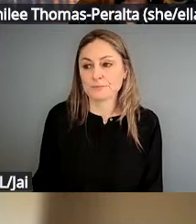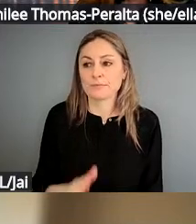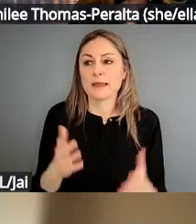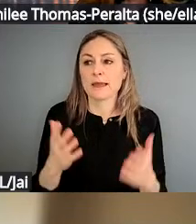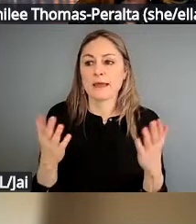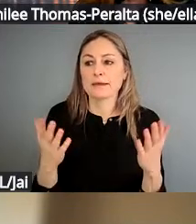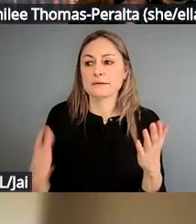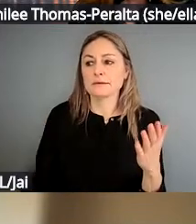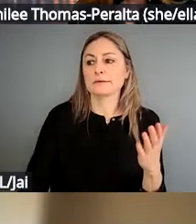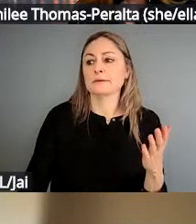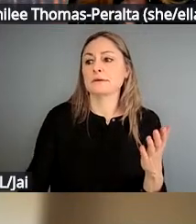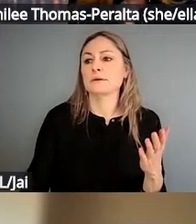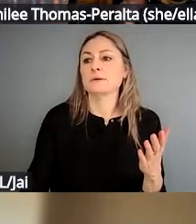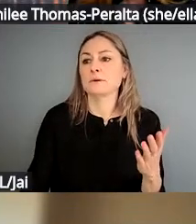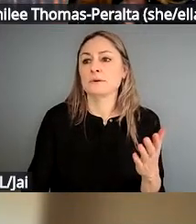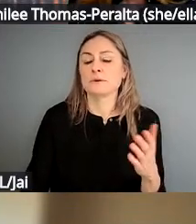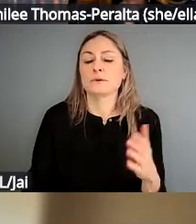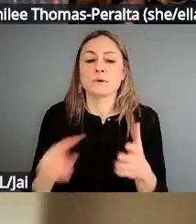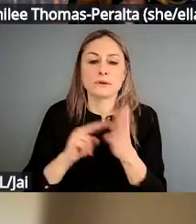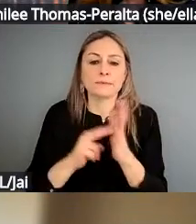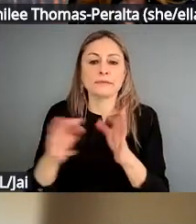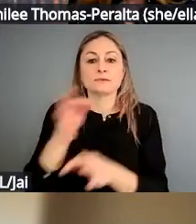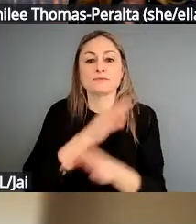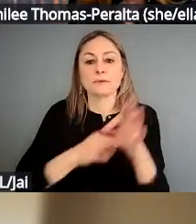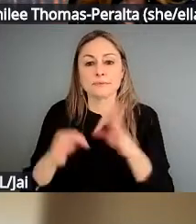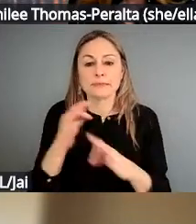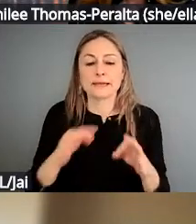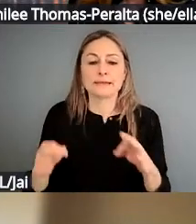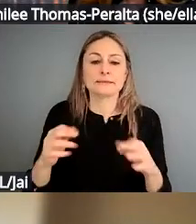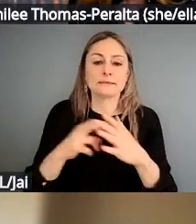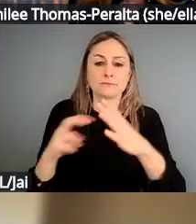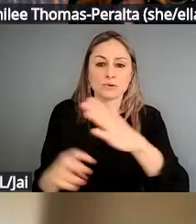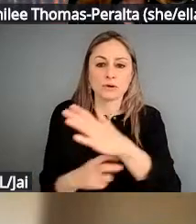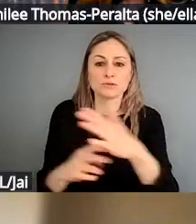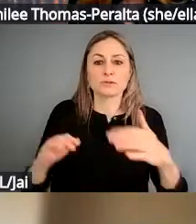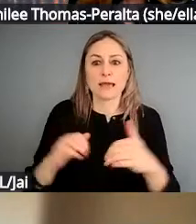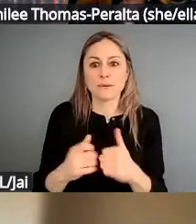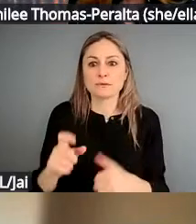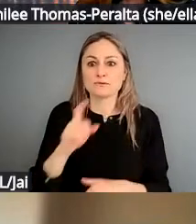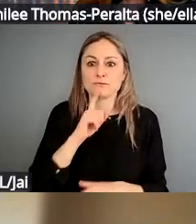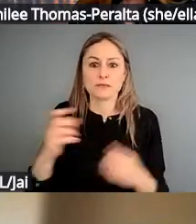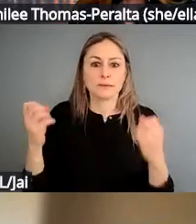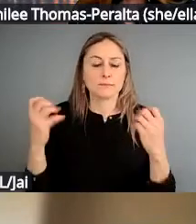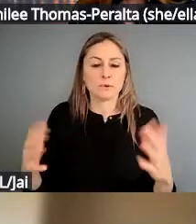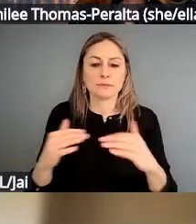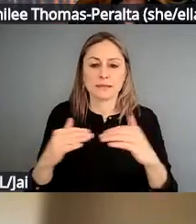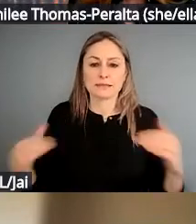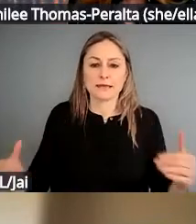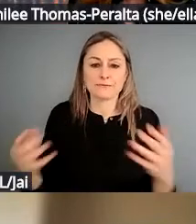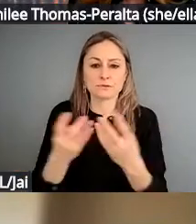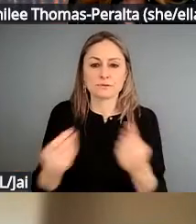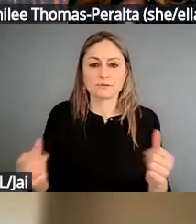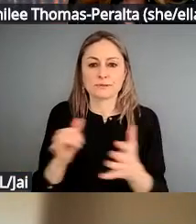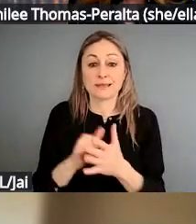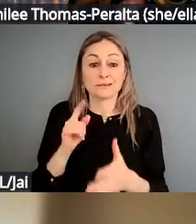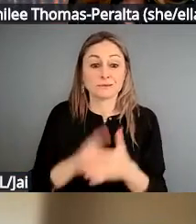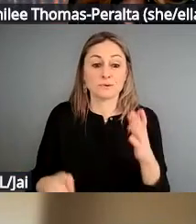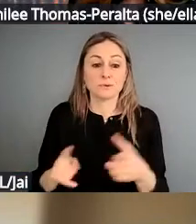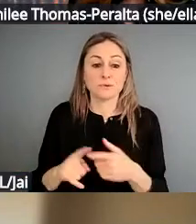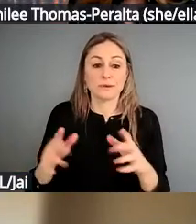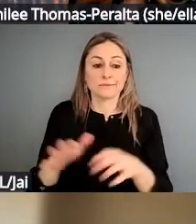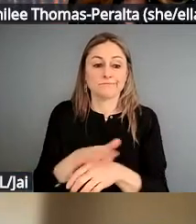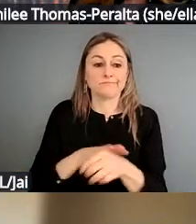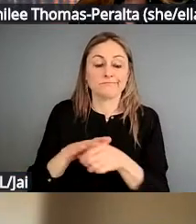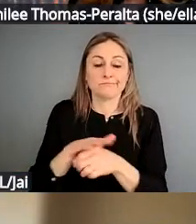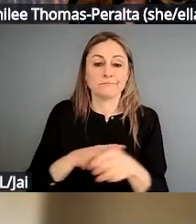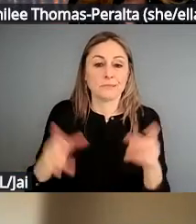what it means to, replacement of the bridge and how this is a really truly multimodal solution. And that's what the region agreed to. So, I